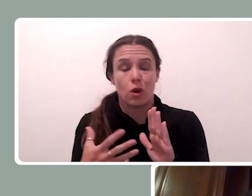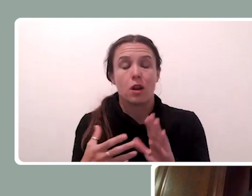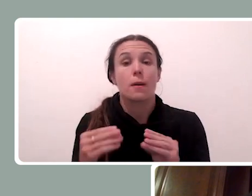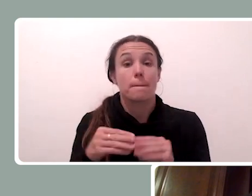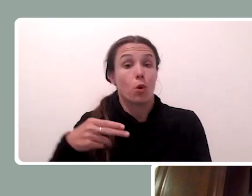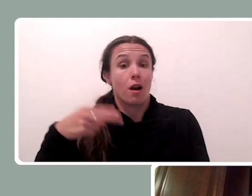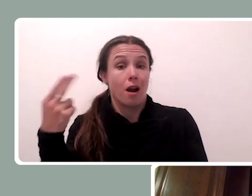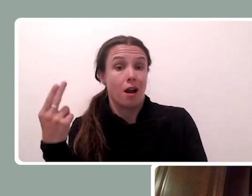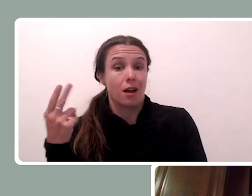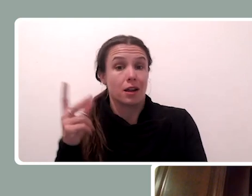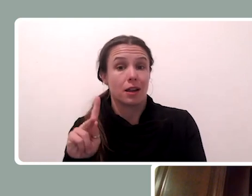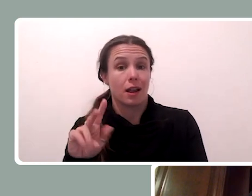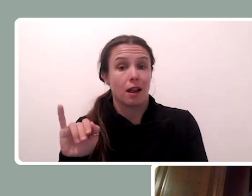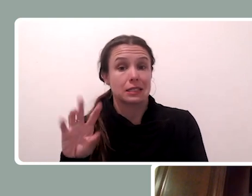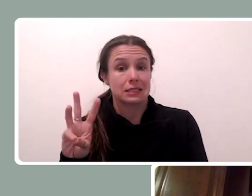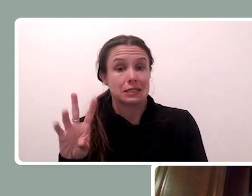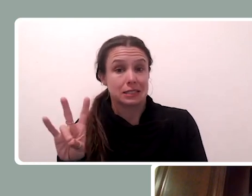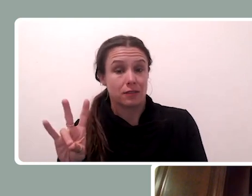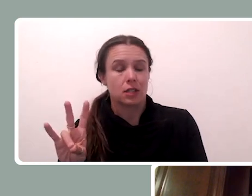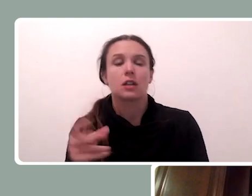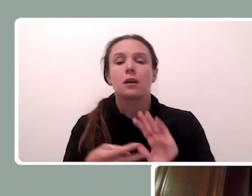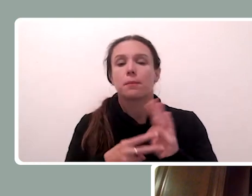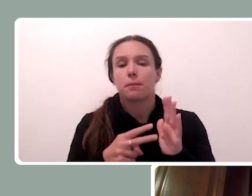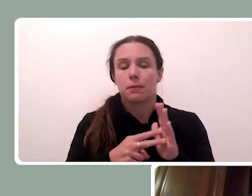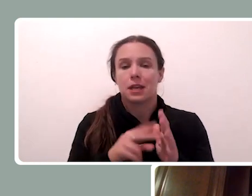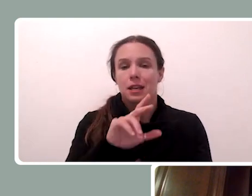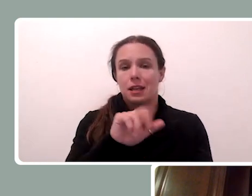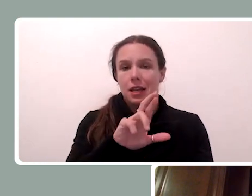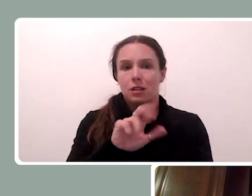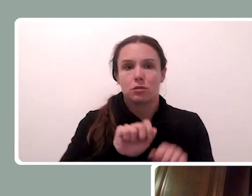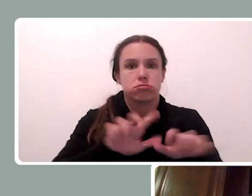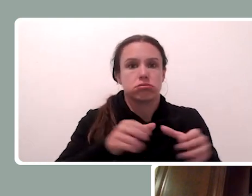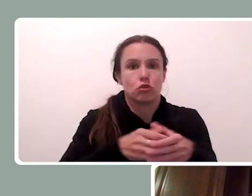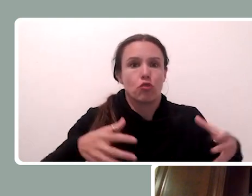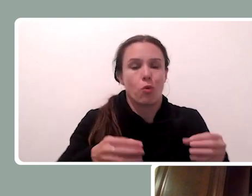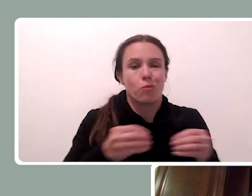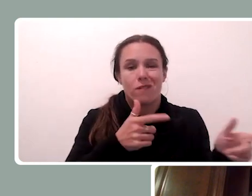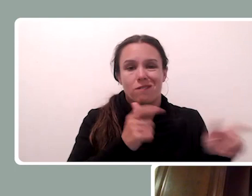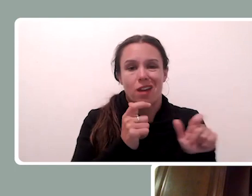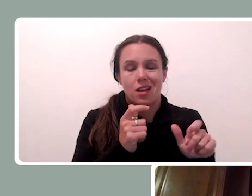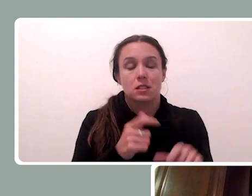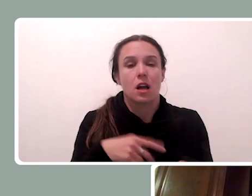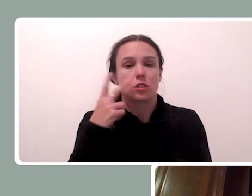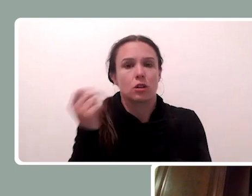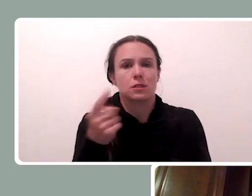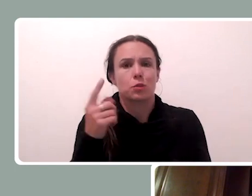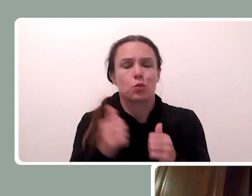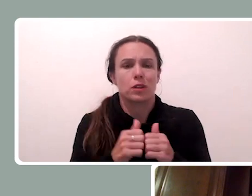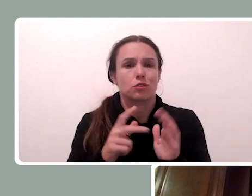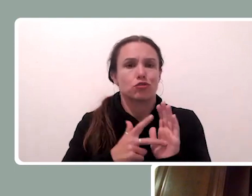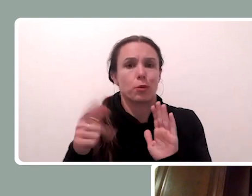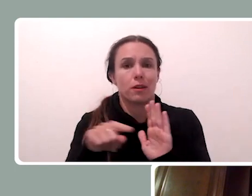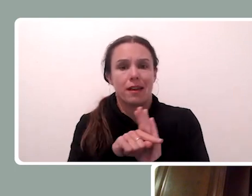the Ki-67, the more faster growing cancer it would be. So I saw someone who had triple negative disease, their Ki-67